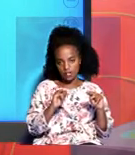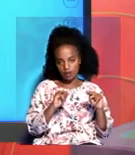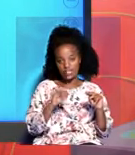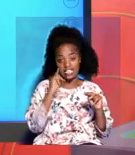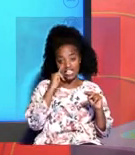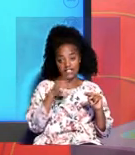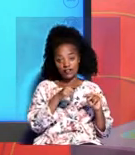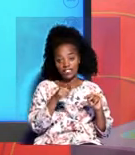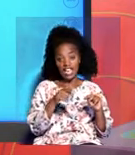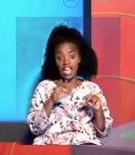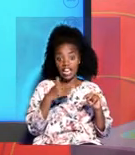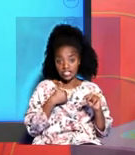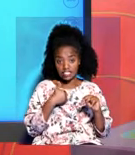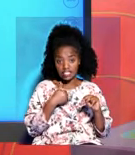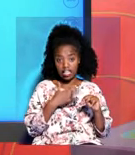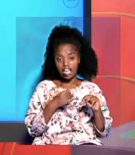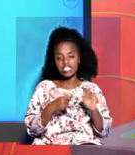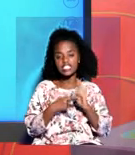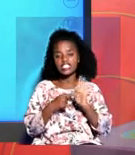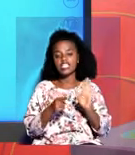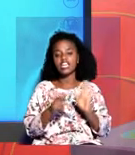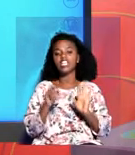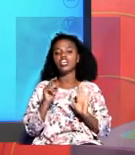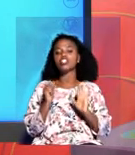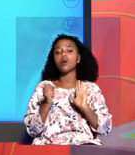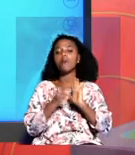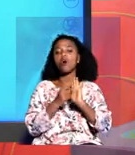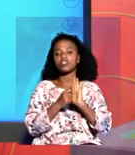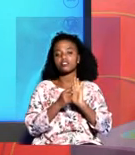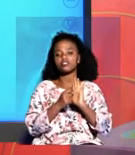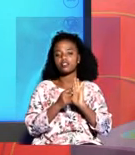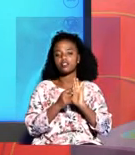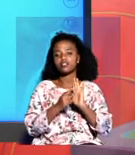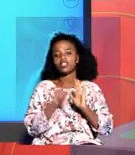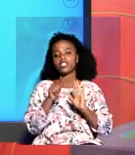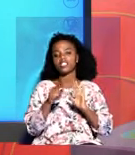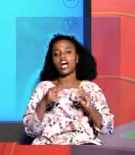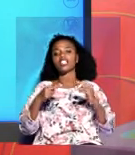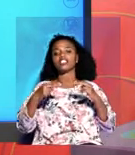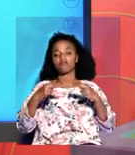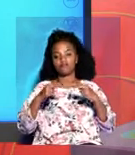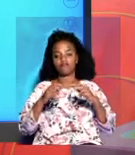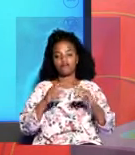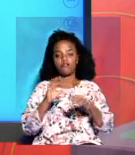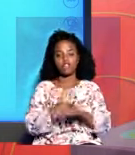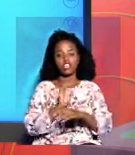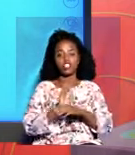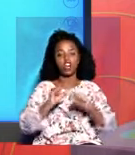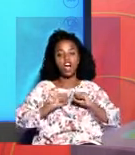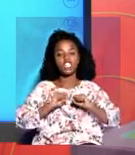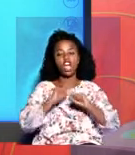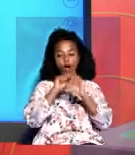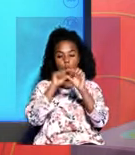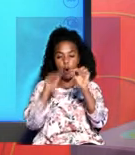exist and indicate the point if the function has a hole. So the first one,